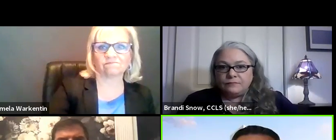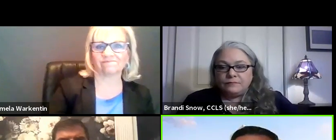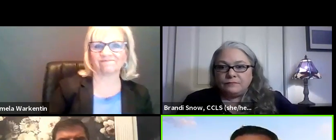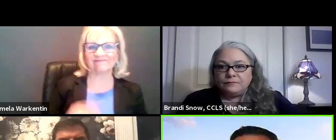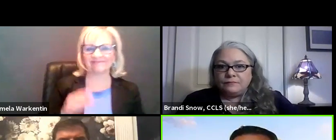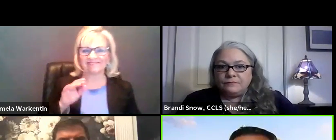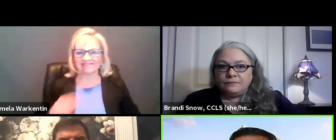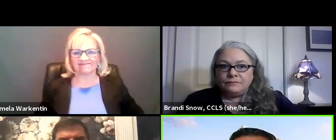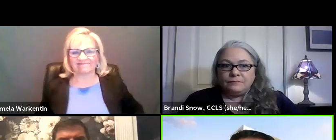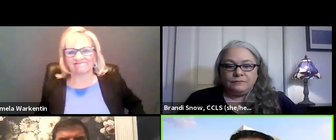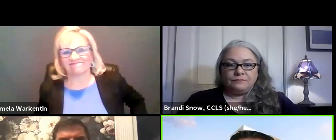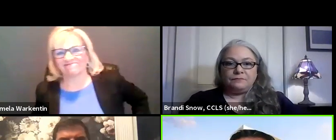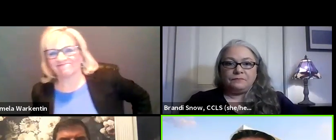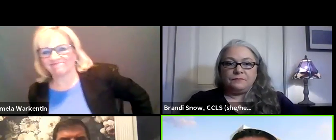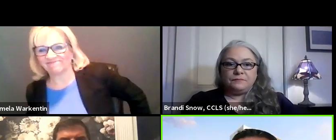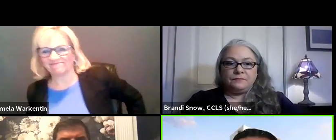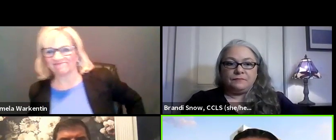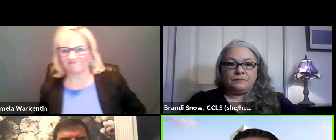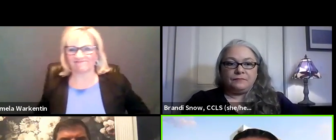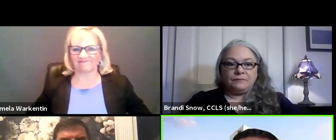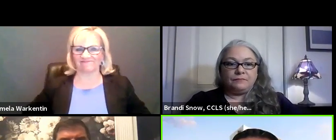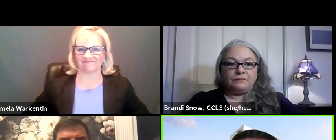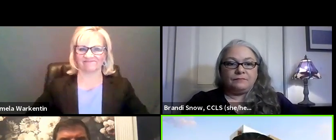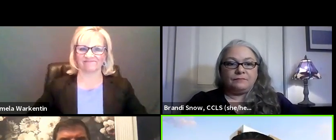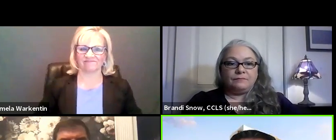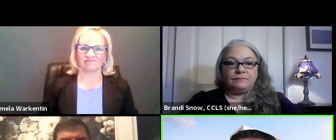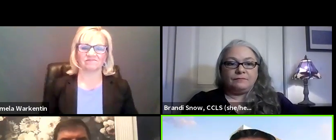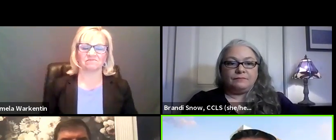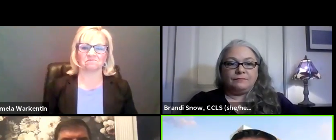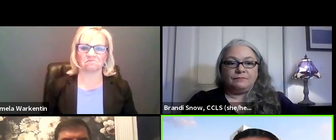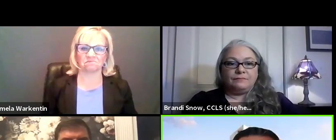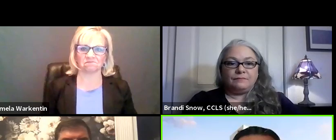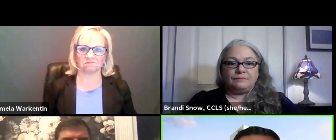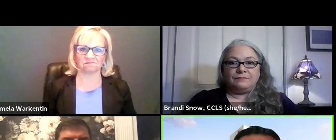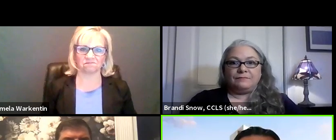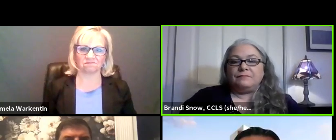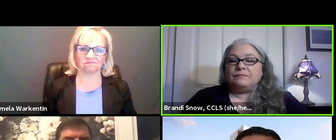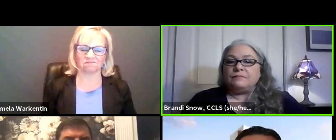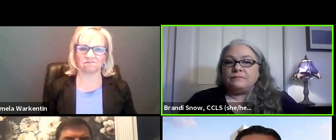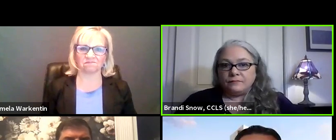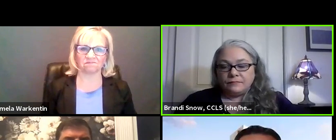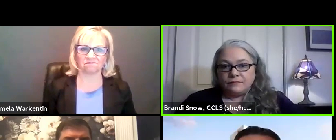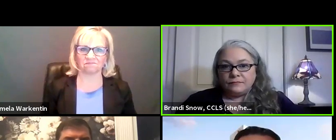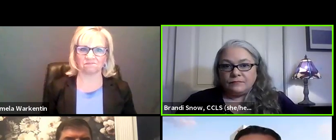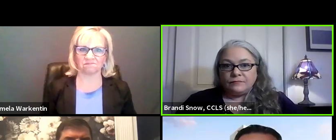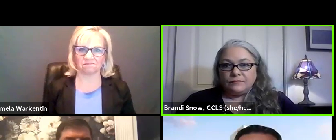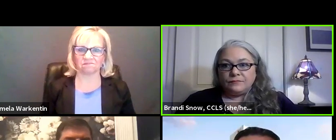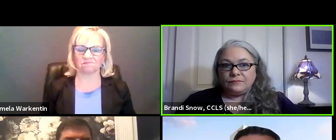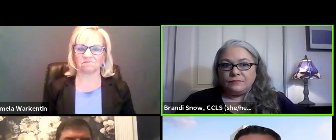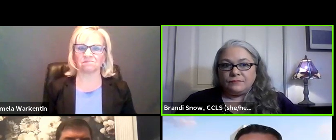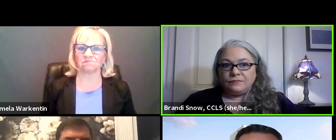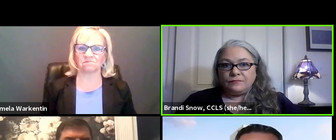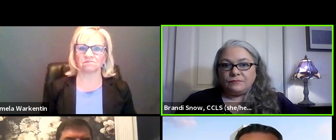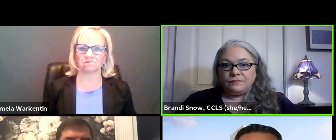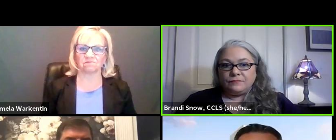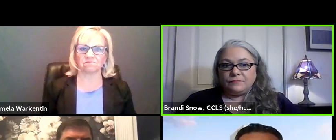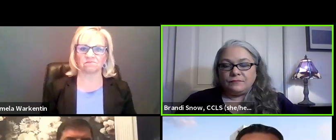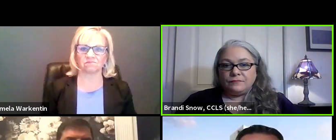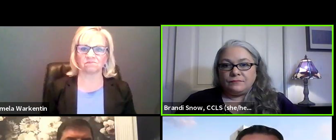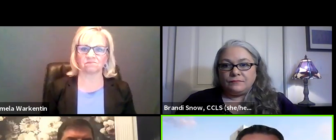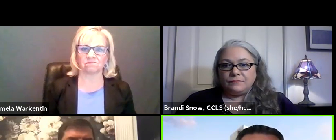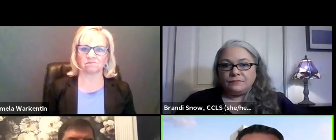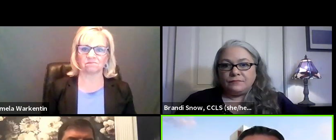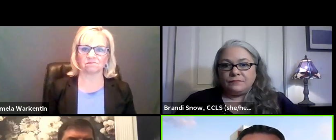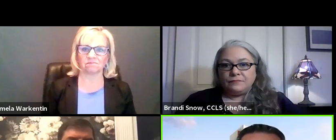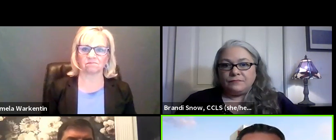forum on the housing protections and the eviction moratorium. I'm going to turn over to panelists for some final words,